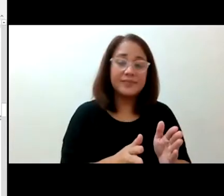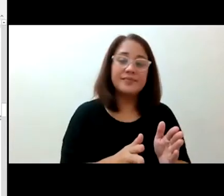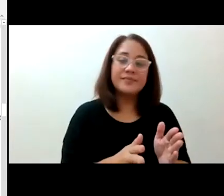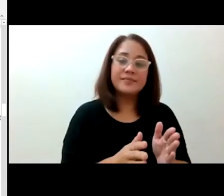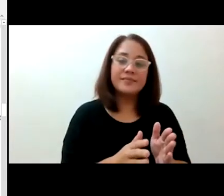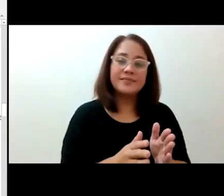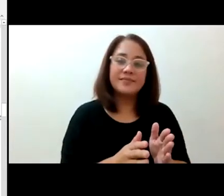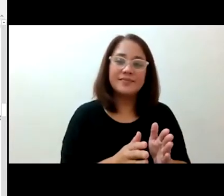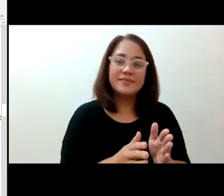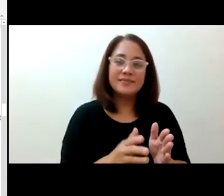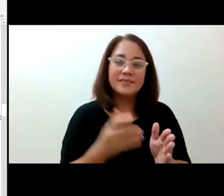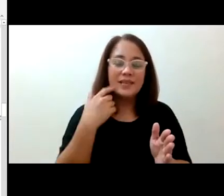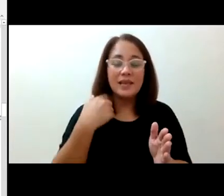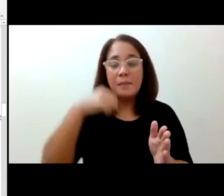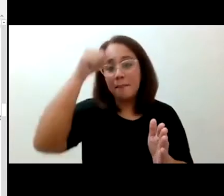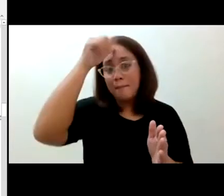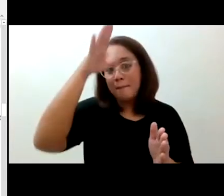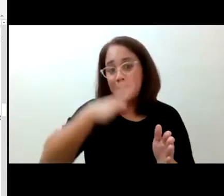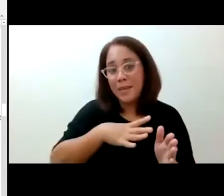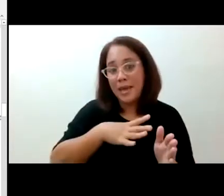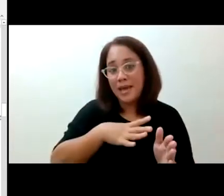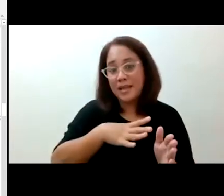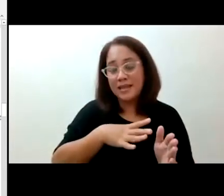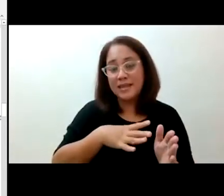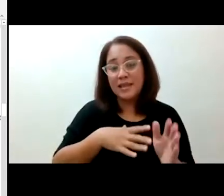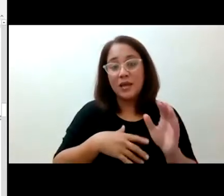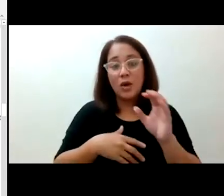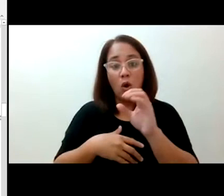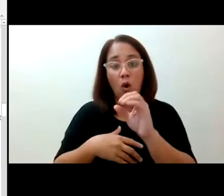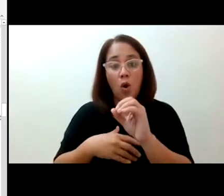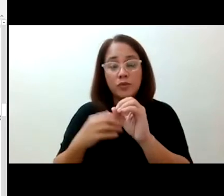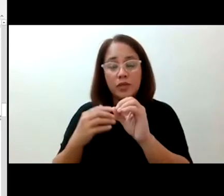the man, the object is the thing. It's like